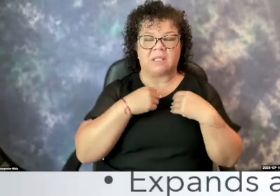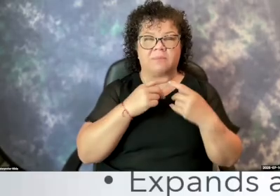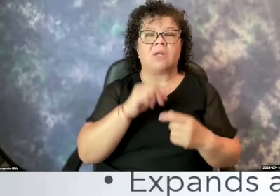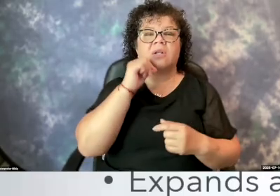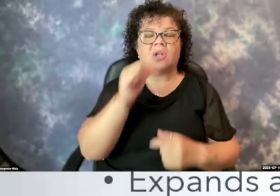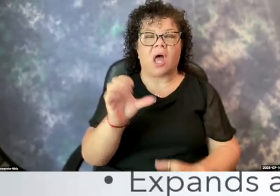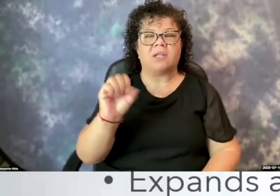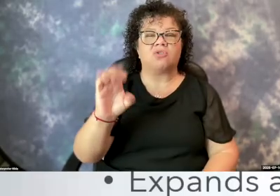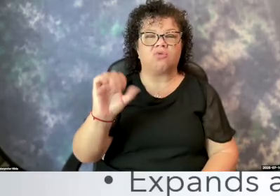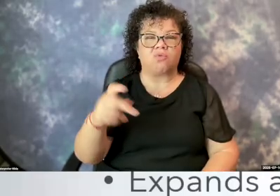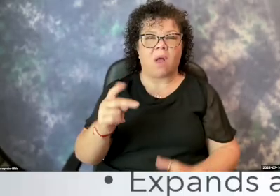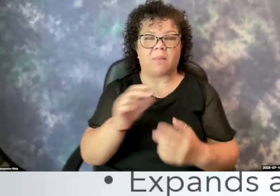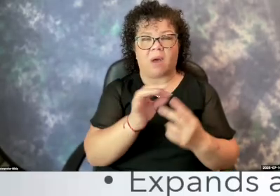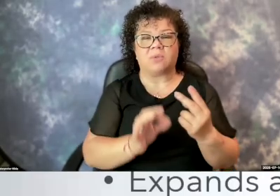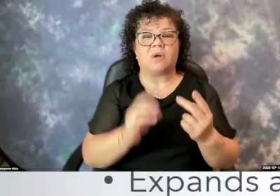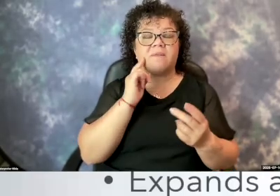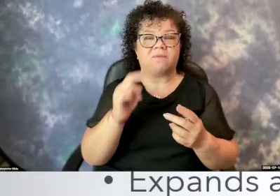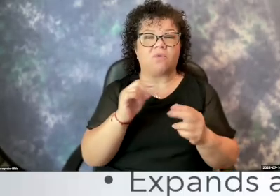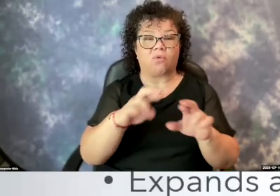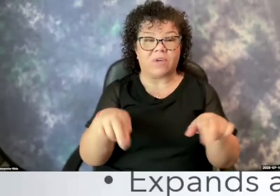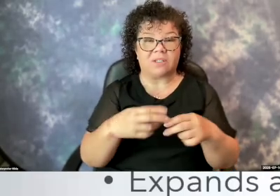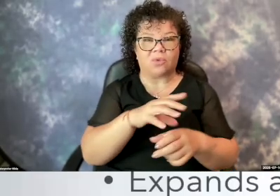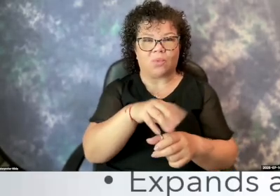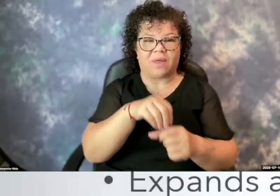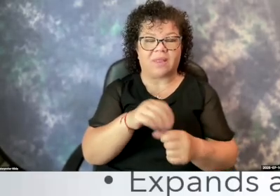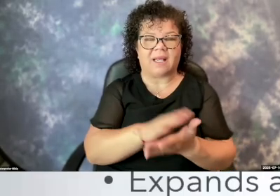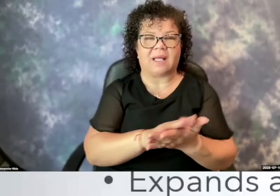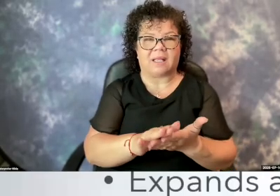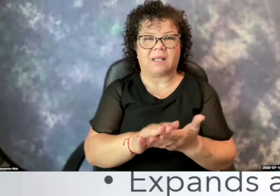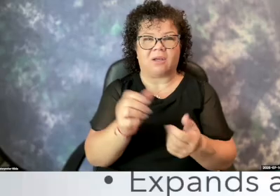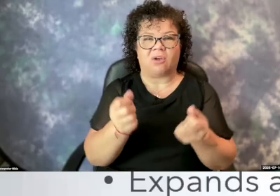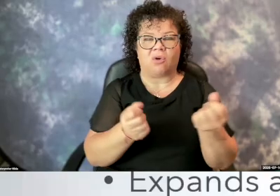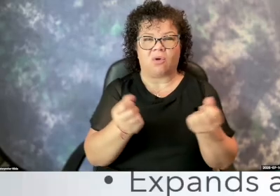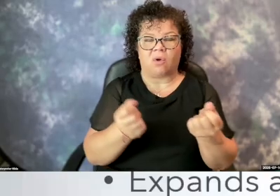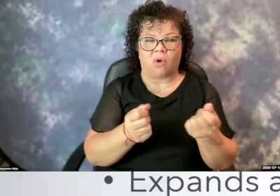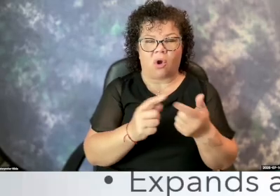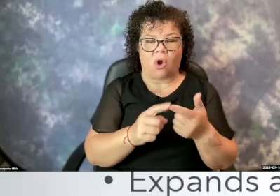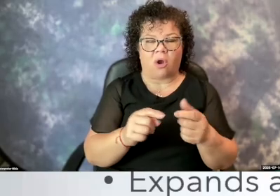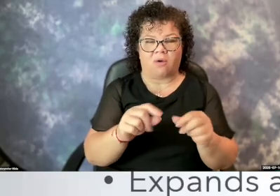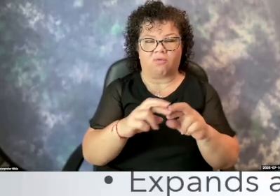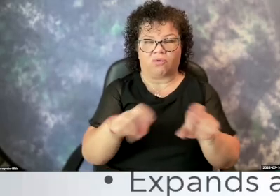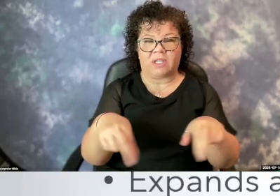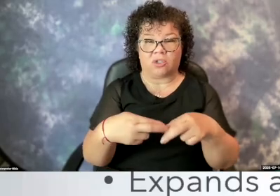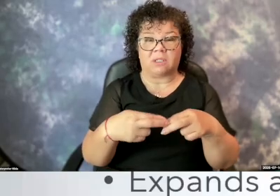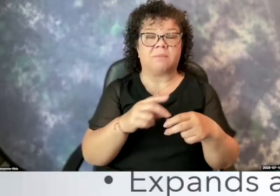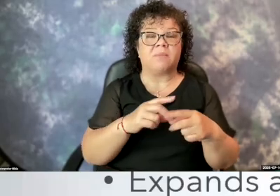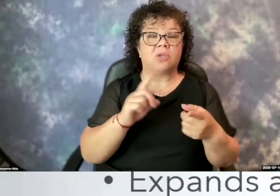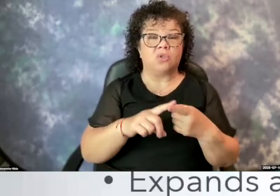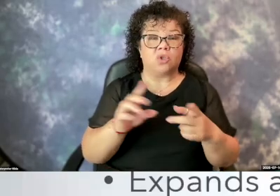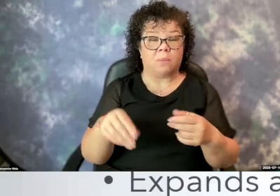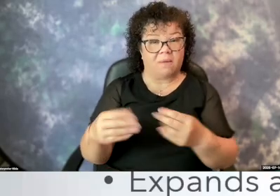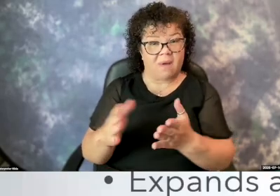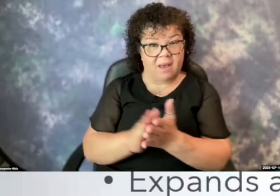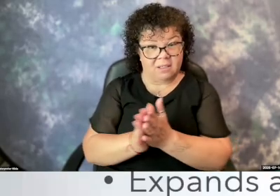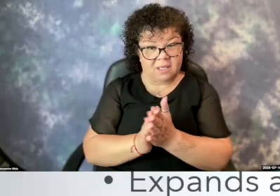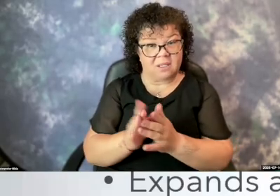and is currently accepting applications for non-scrap options to participants living in regional Clean Cars for All regions.